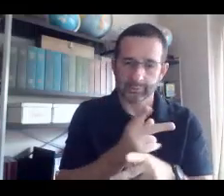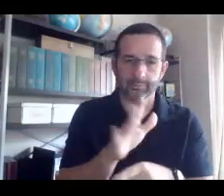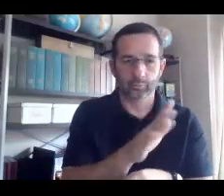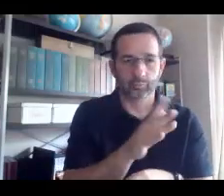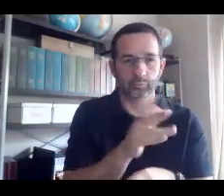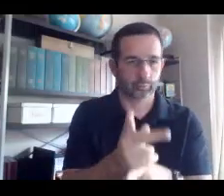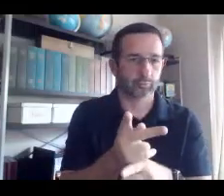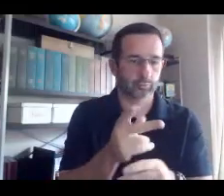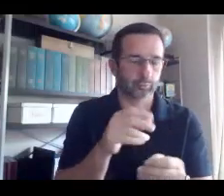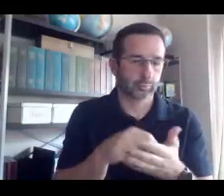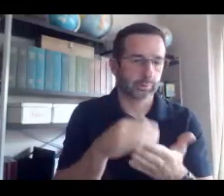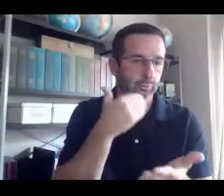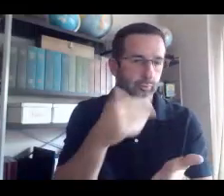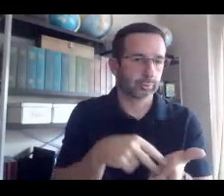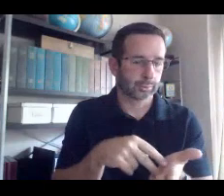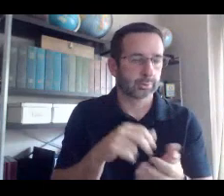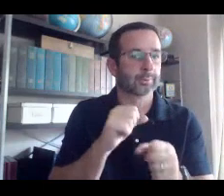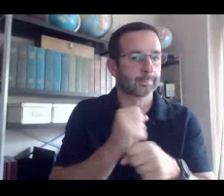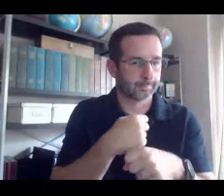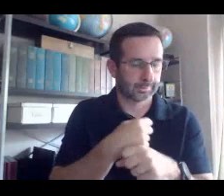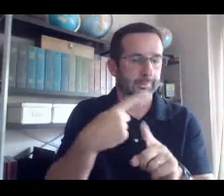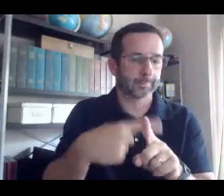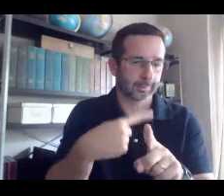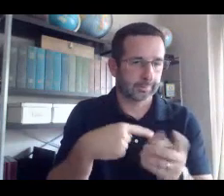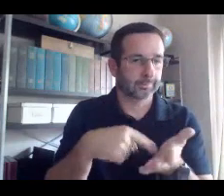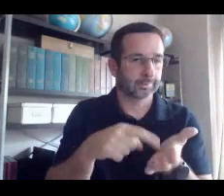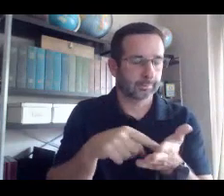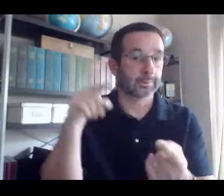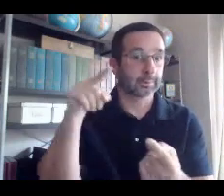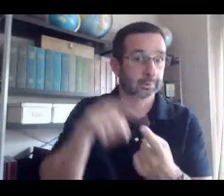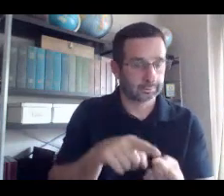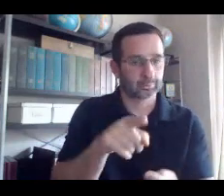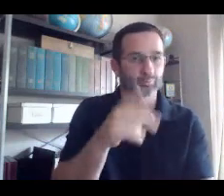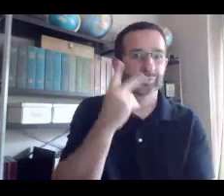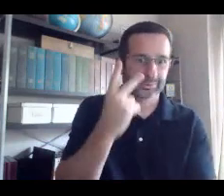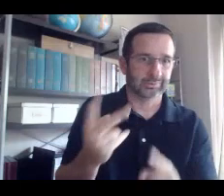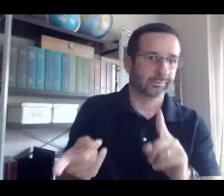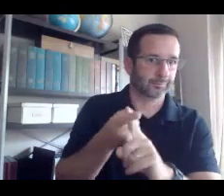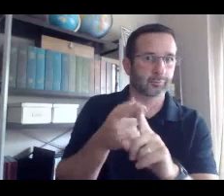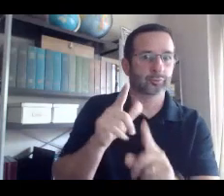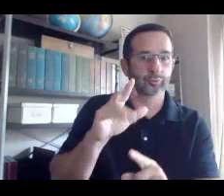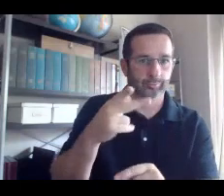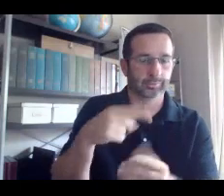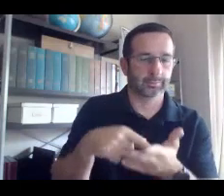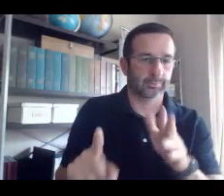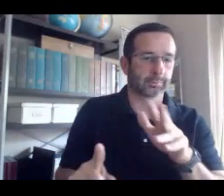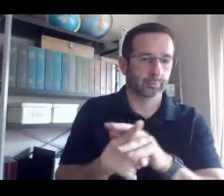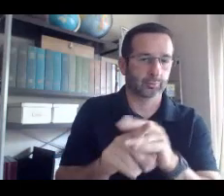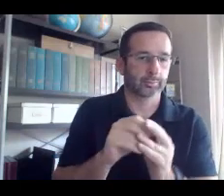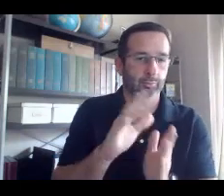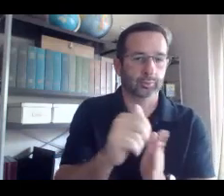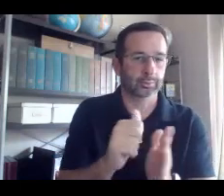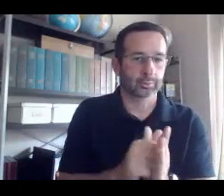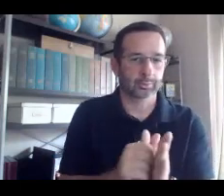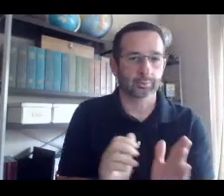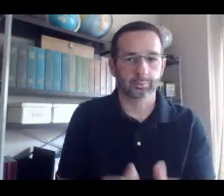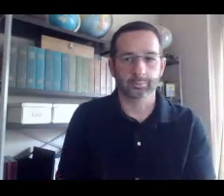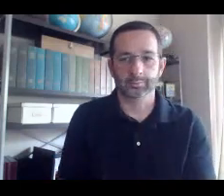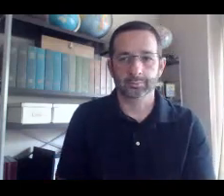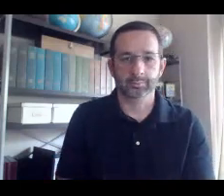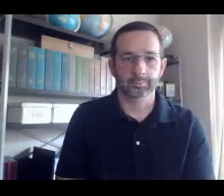emphasize all awardees, it's very important to keep your loans in good standing and make the monthly payments until the